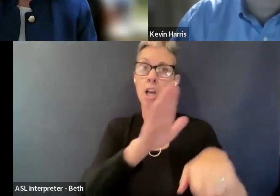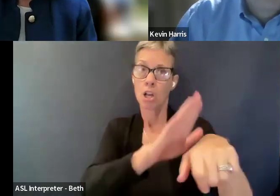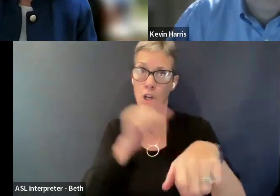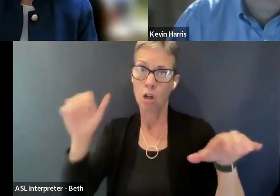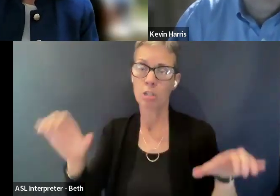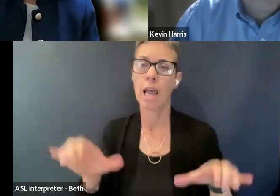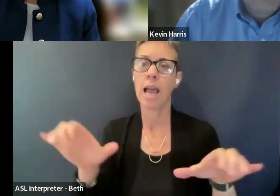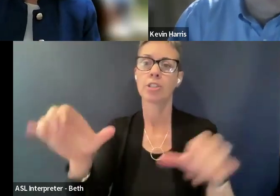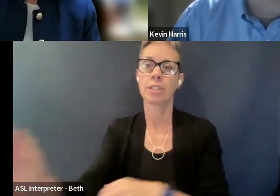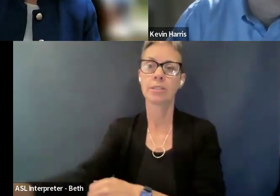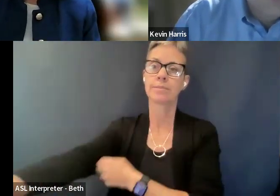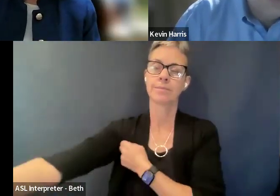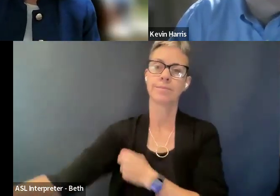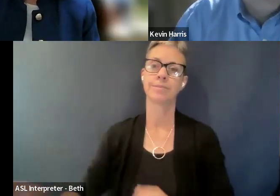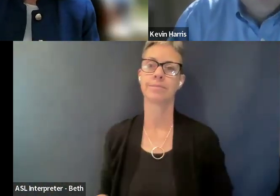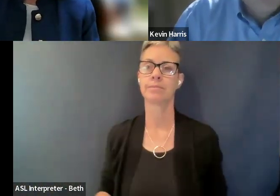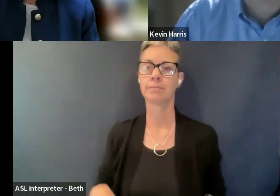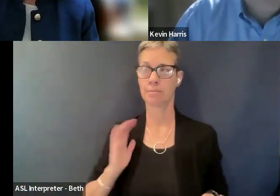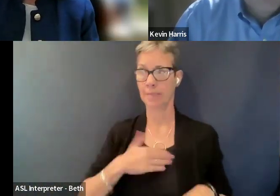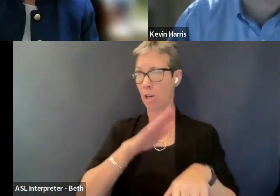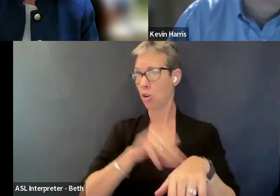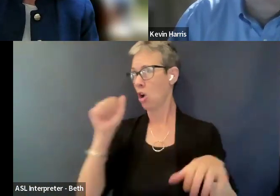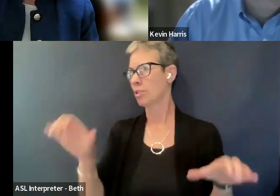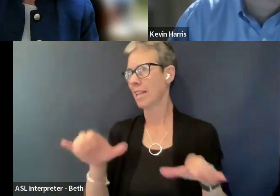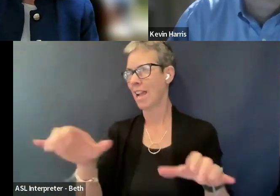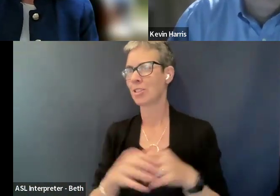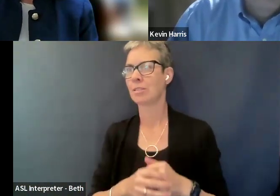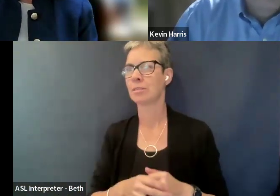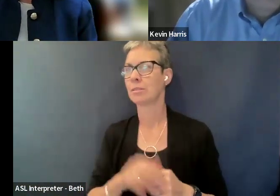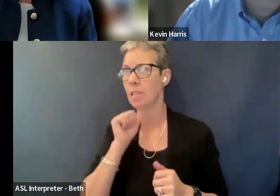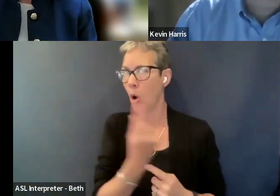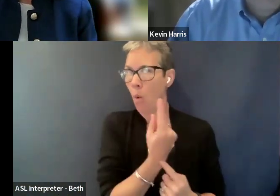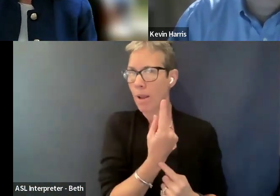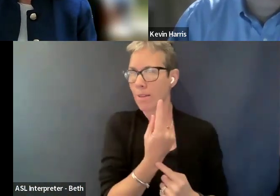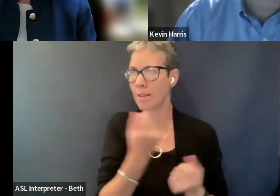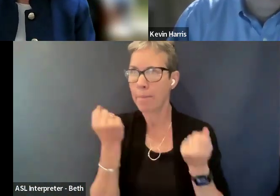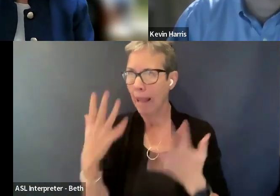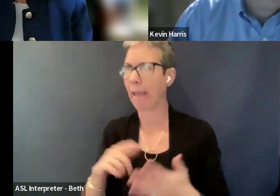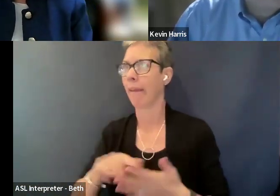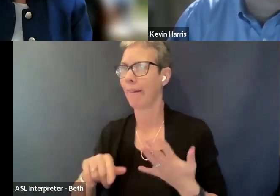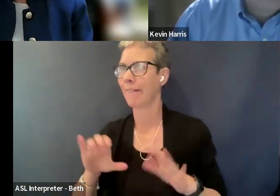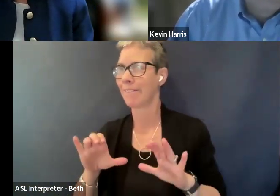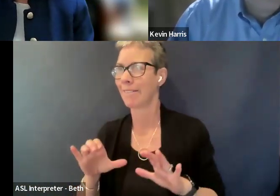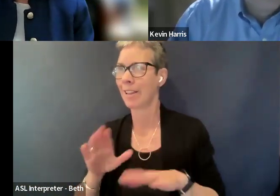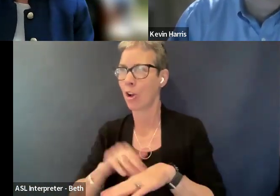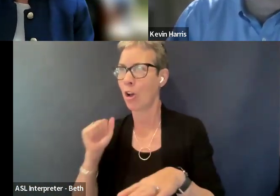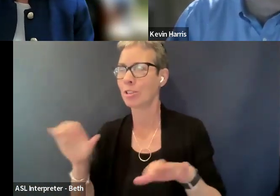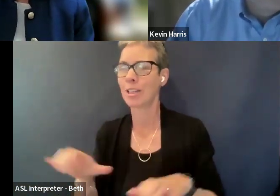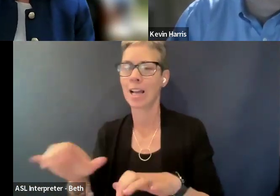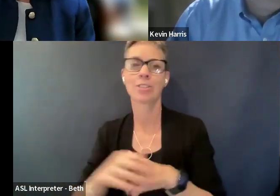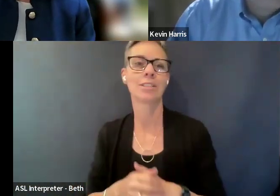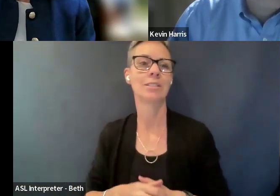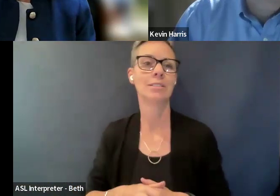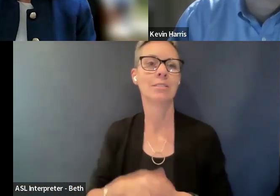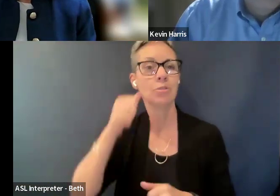All right. So our calls to action, actually, it's not just one to call, it's a plural, calls to action. Implement employment first. So remember,